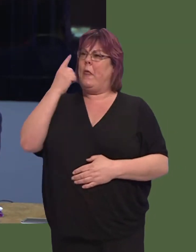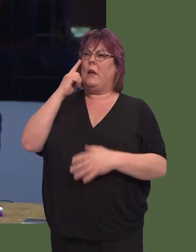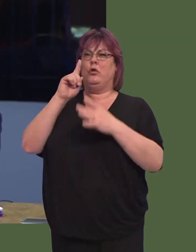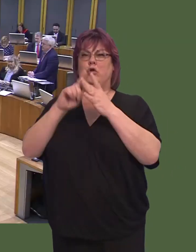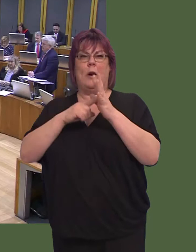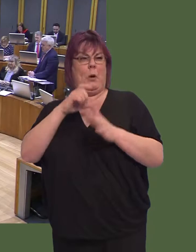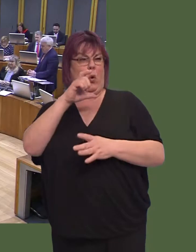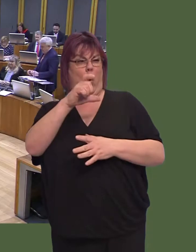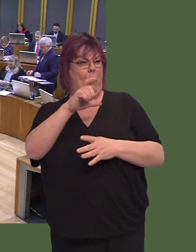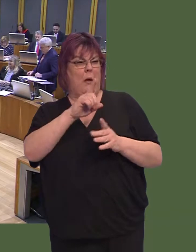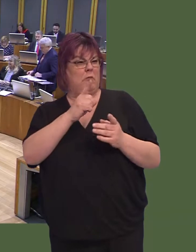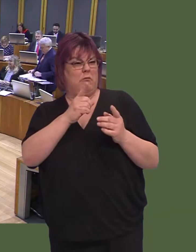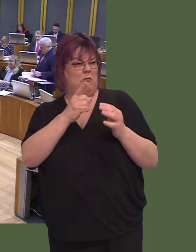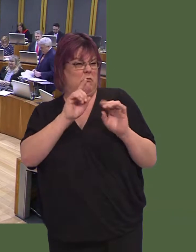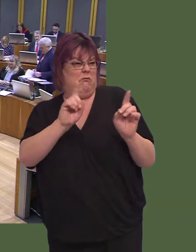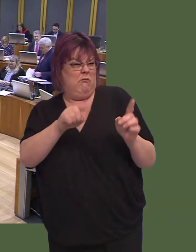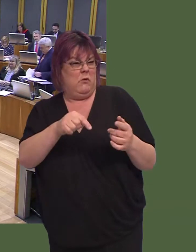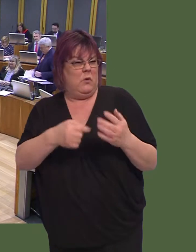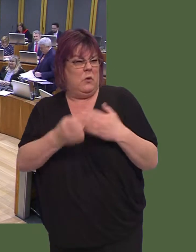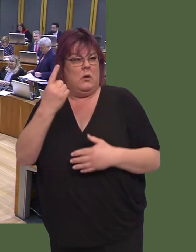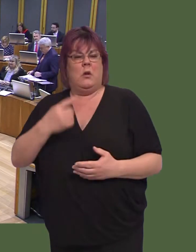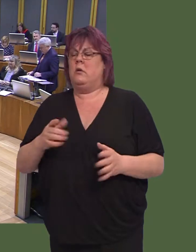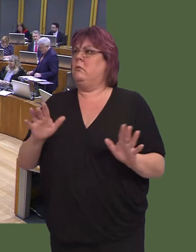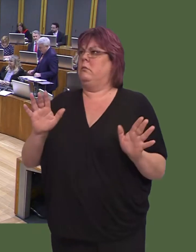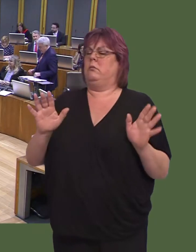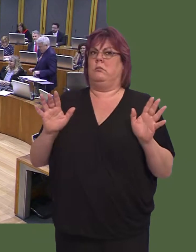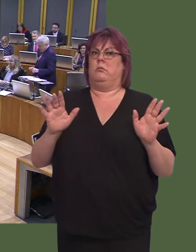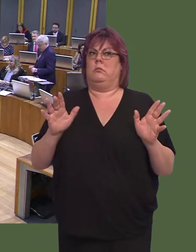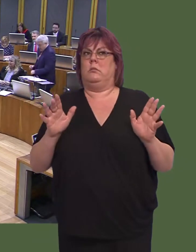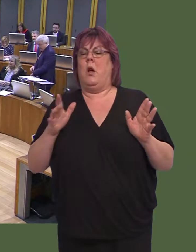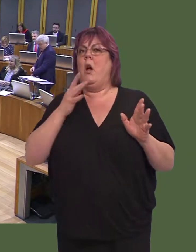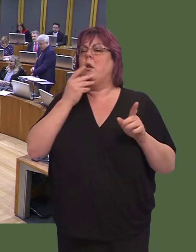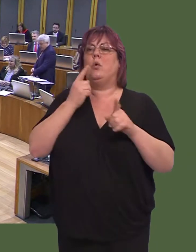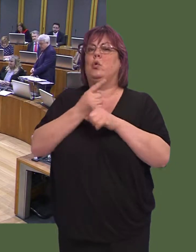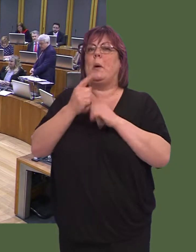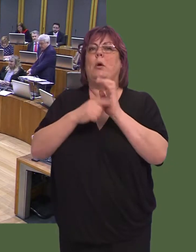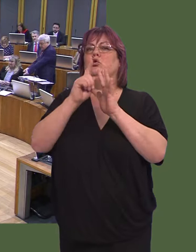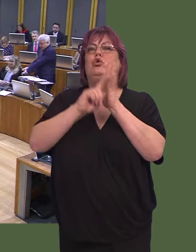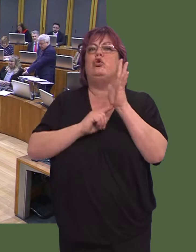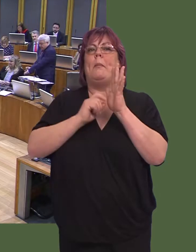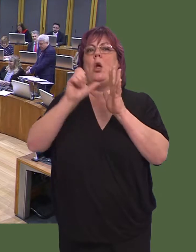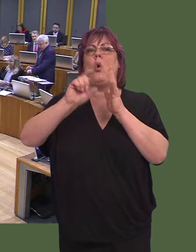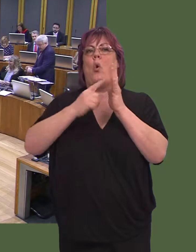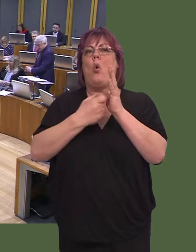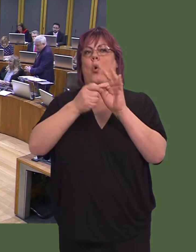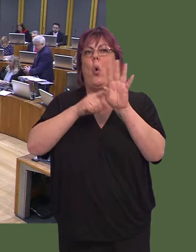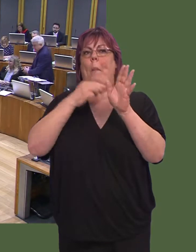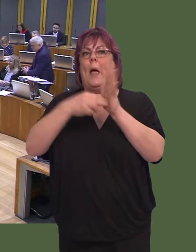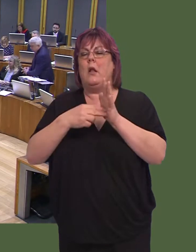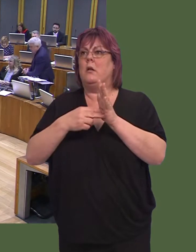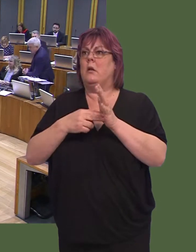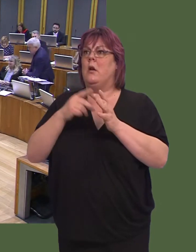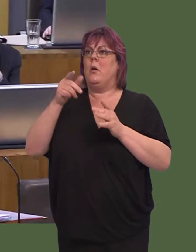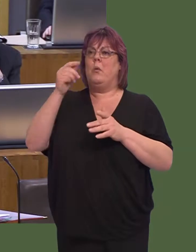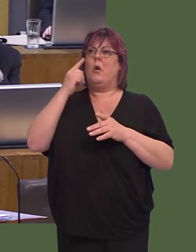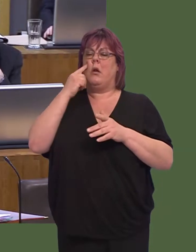is such a person? Well, I'm not here to answer for anybody else anymore. I'm sure he's not here to explain how it is that